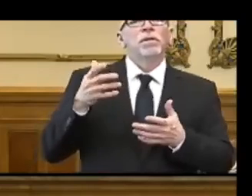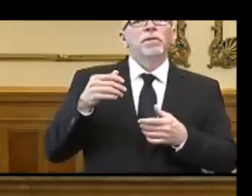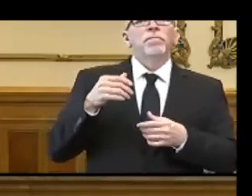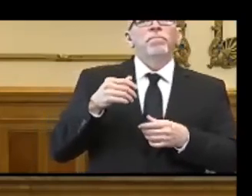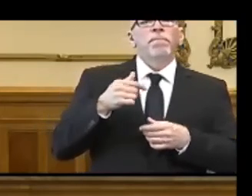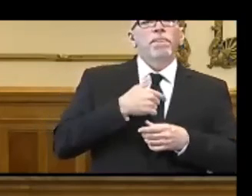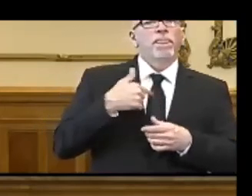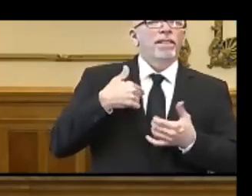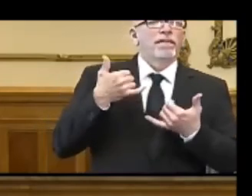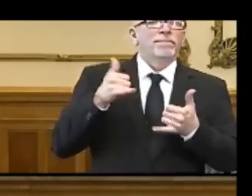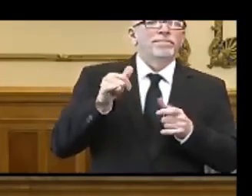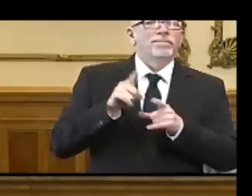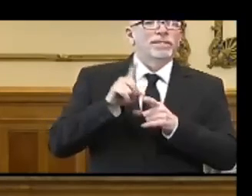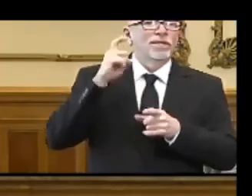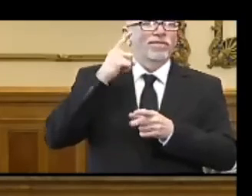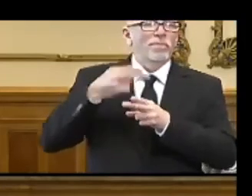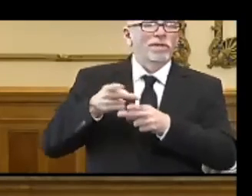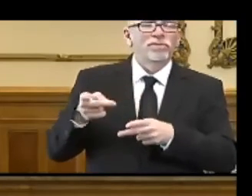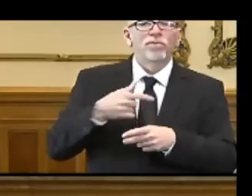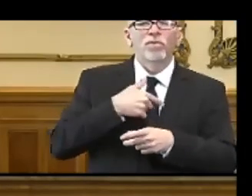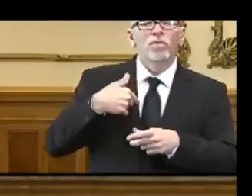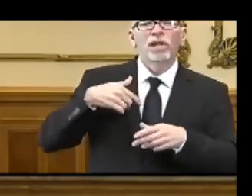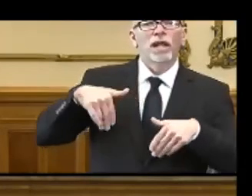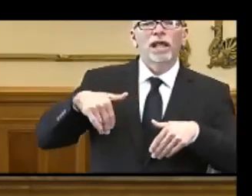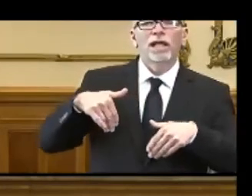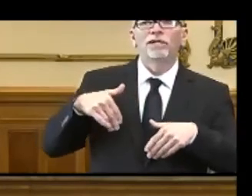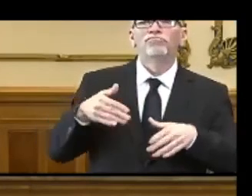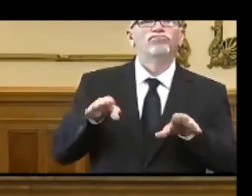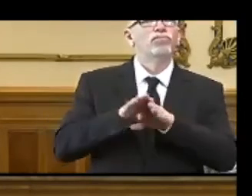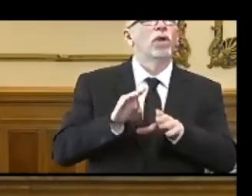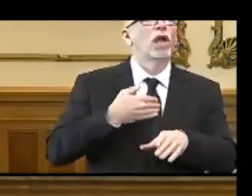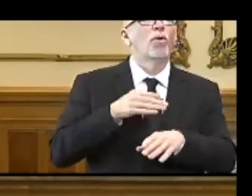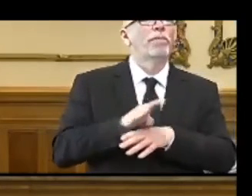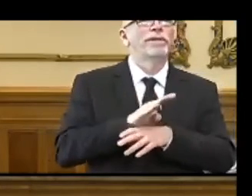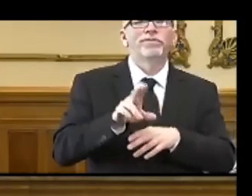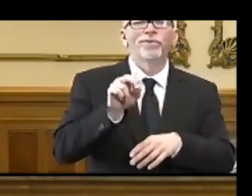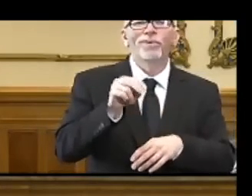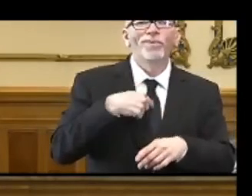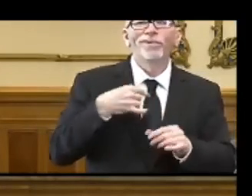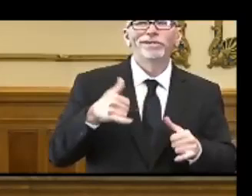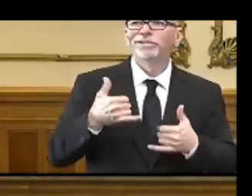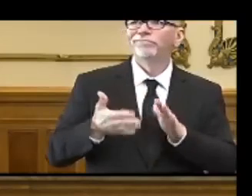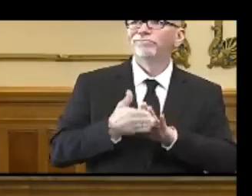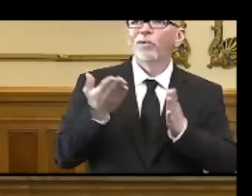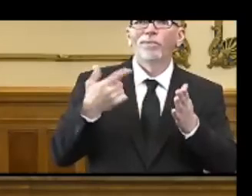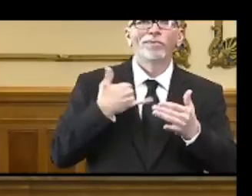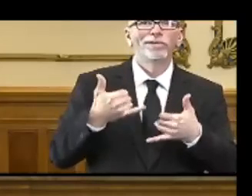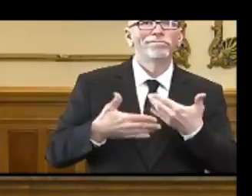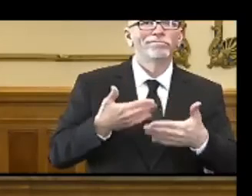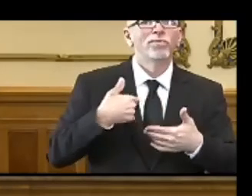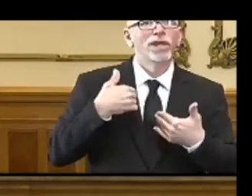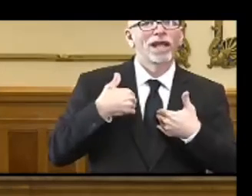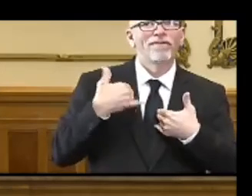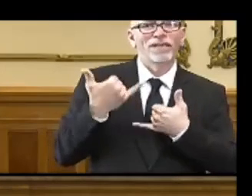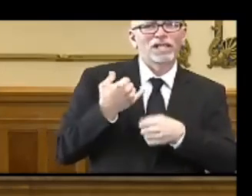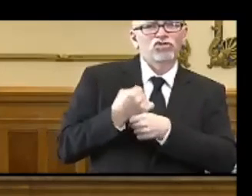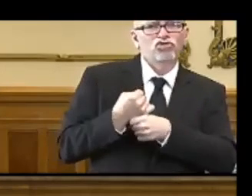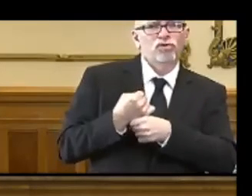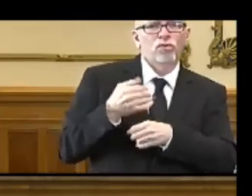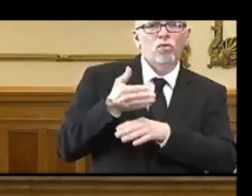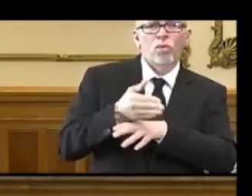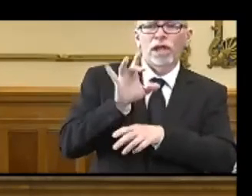We still, as the governor alluded to earlier, we have not shut down for business. And this year, we've already got